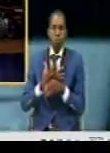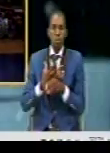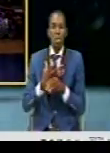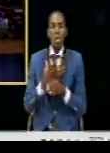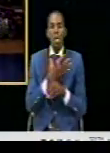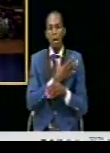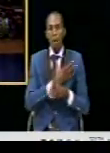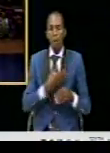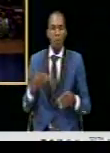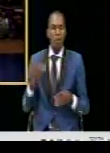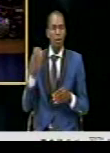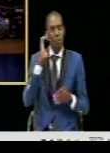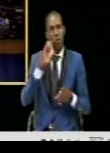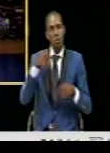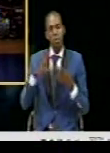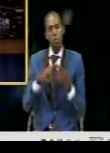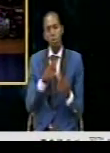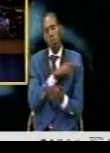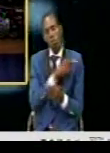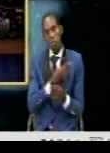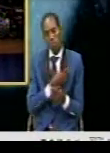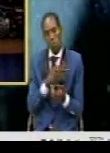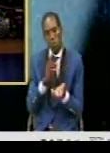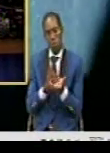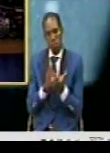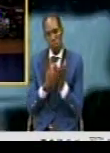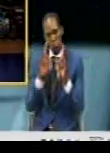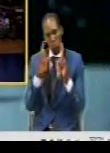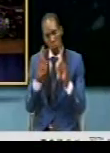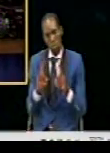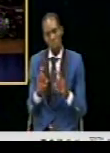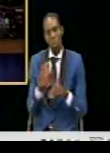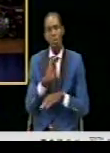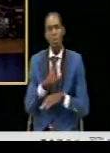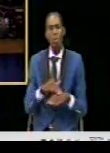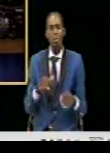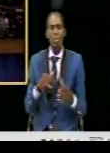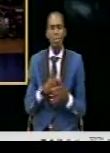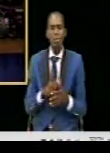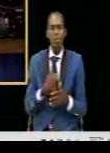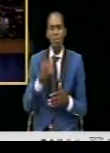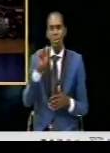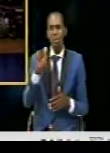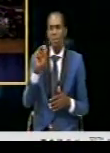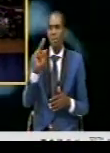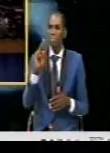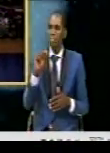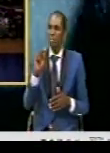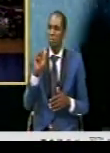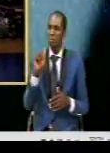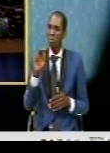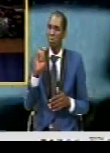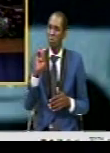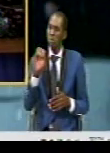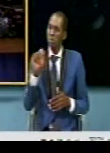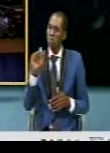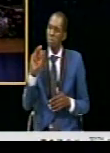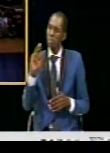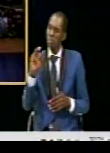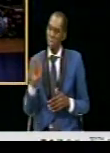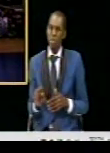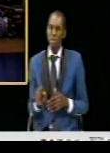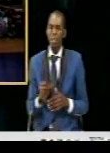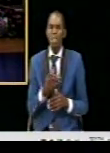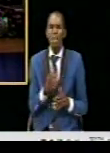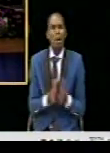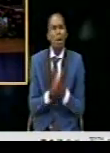abdomen. So the thing was swelling up. I have to go to hospital to see doctor. So after everything, doctor confirmed that